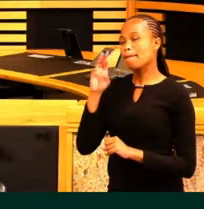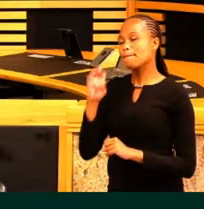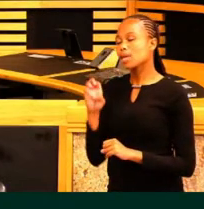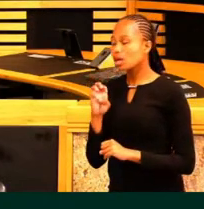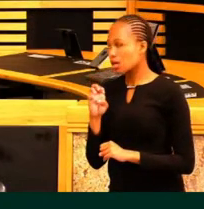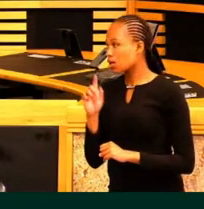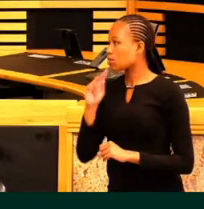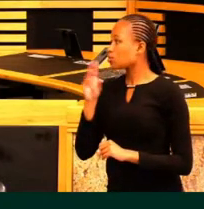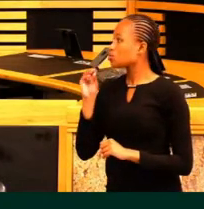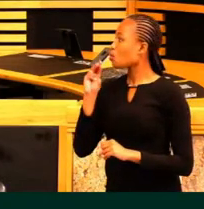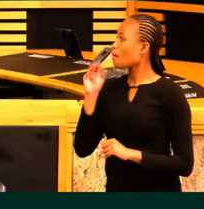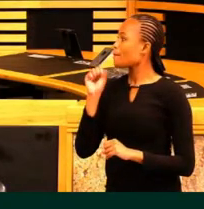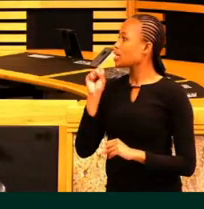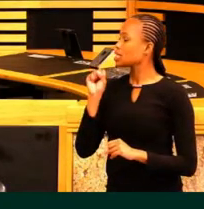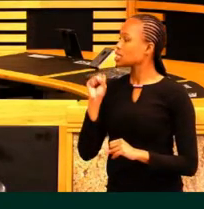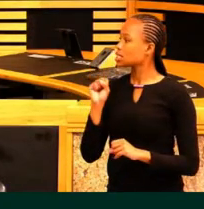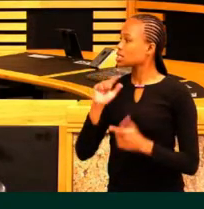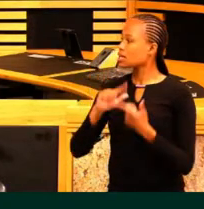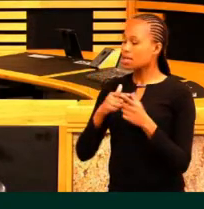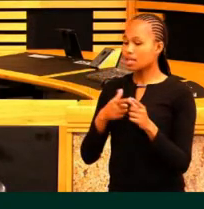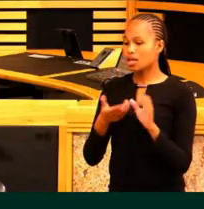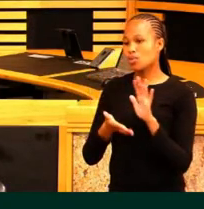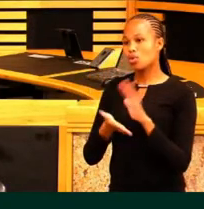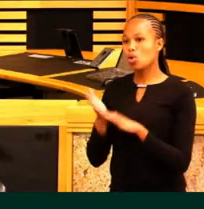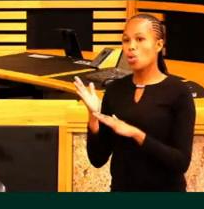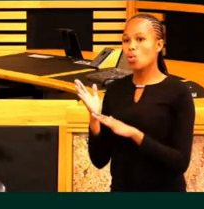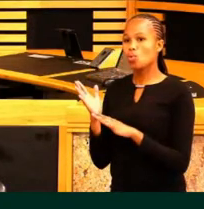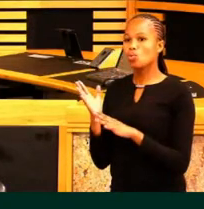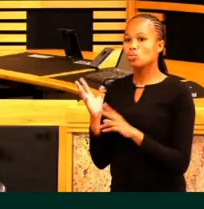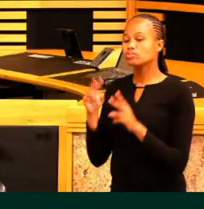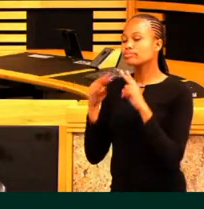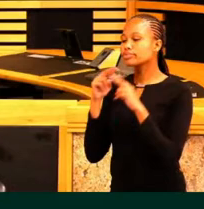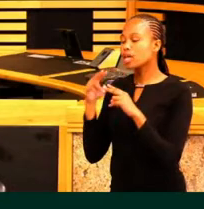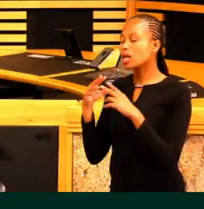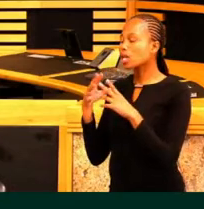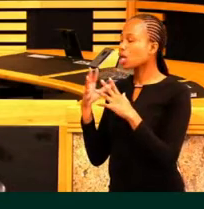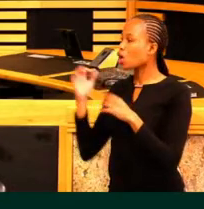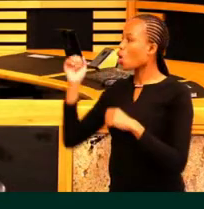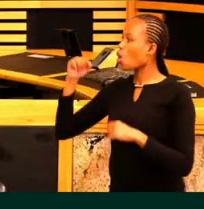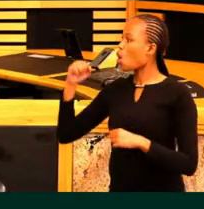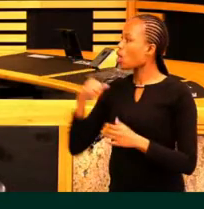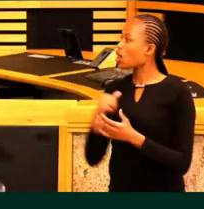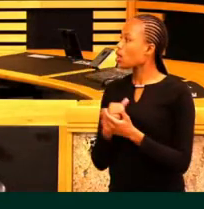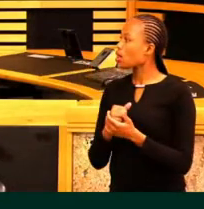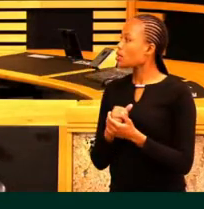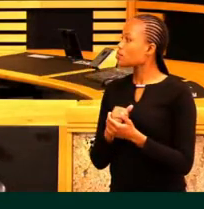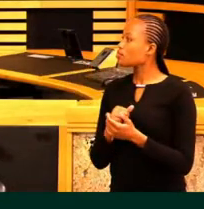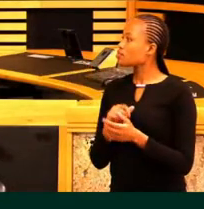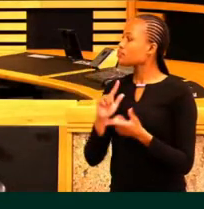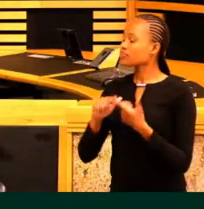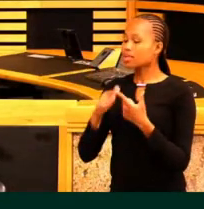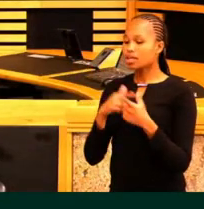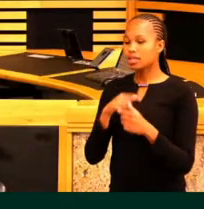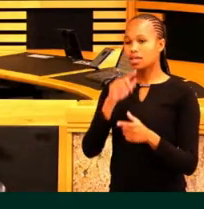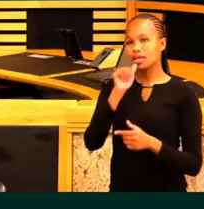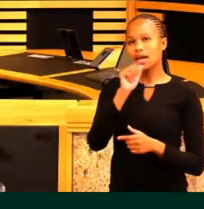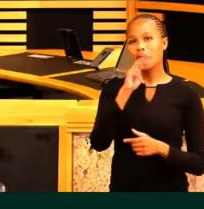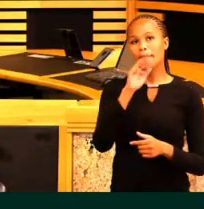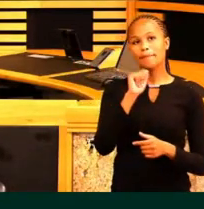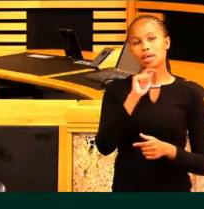and they will go to the dining hall and all the delegates from the Armature and